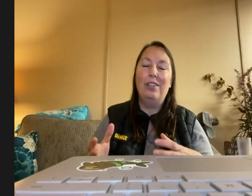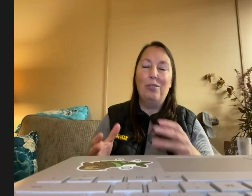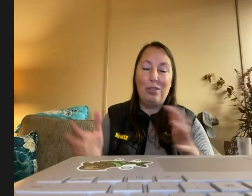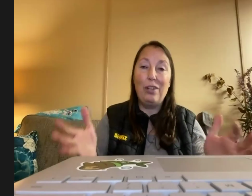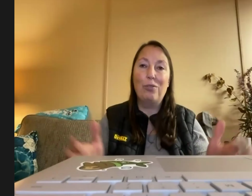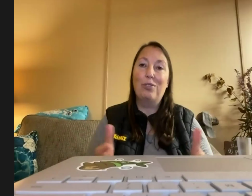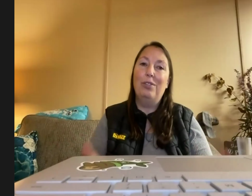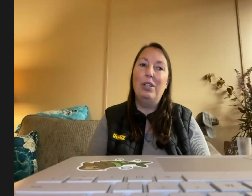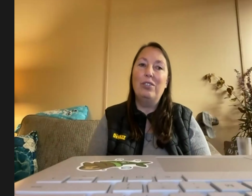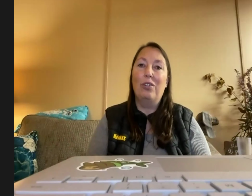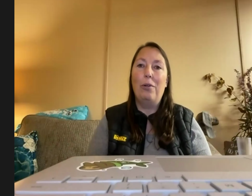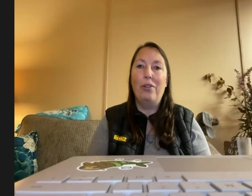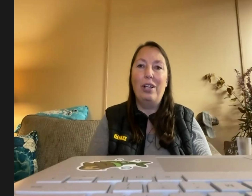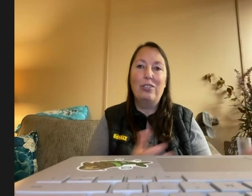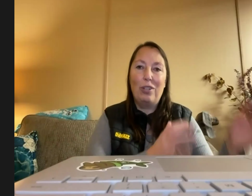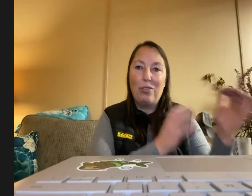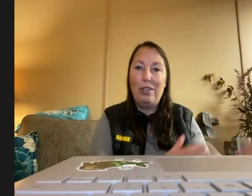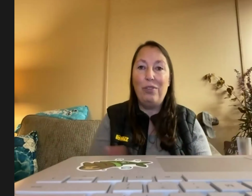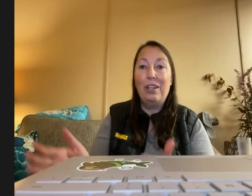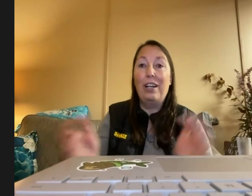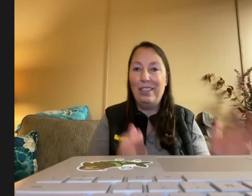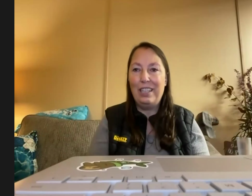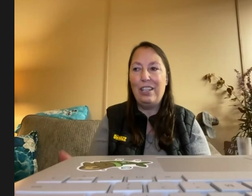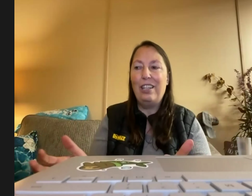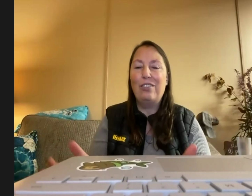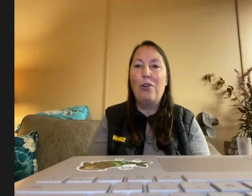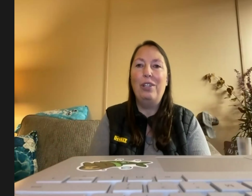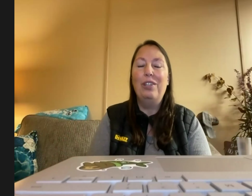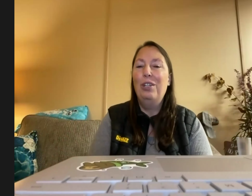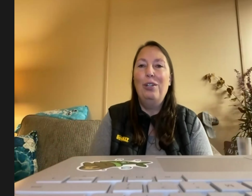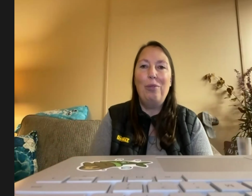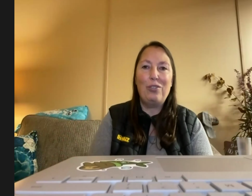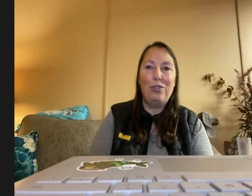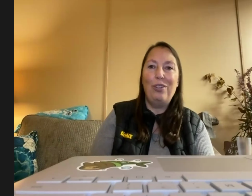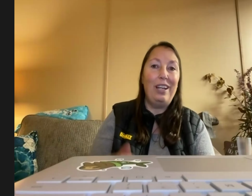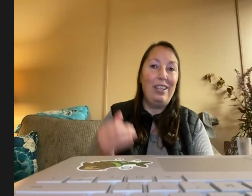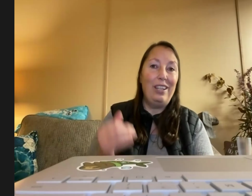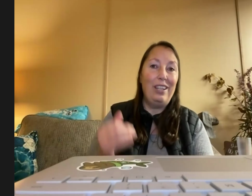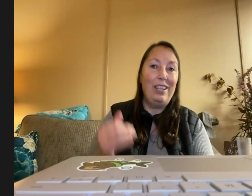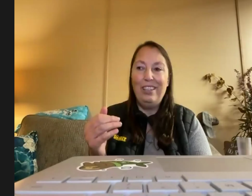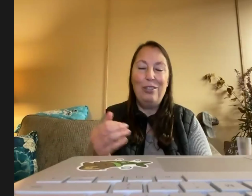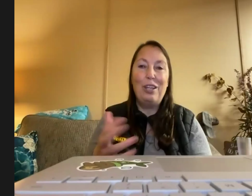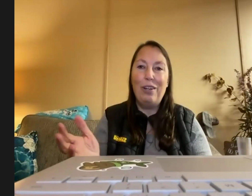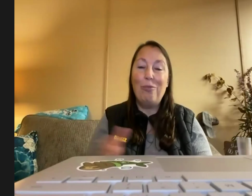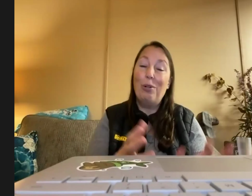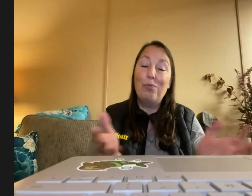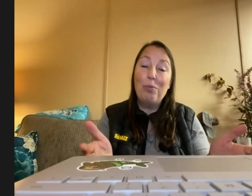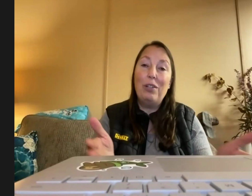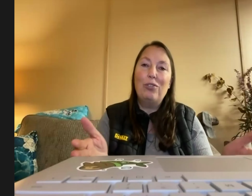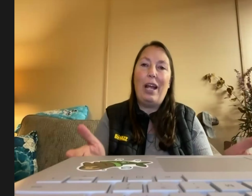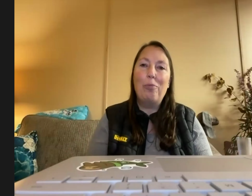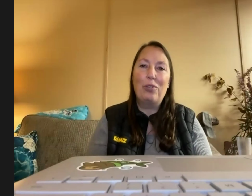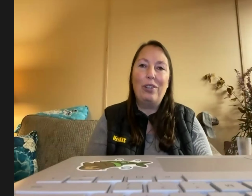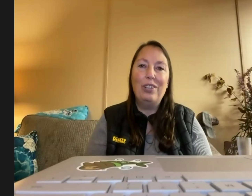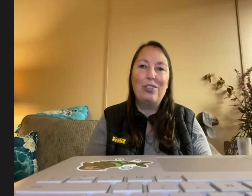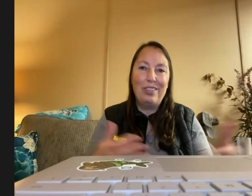other schedule, so it was a lot of stress trying to figure out and get things going and make sure you're give it. And well,